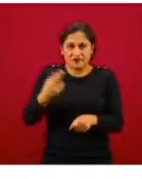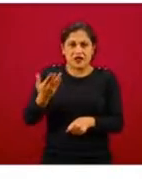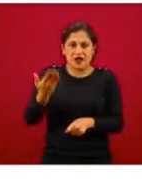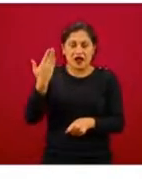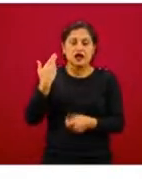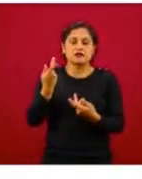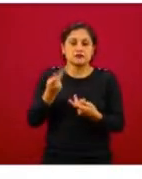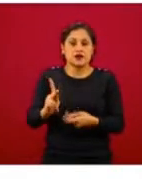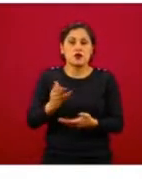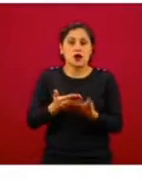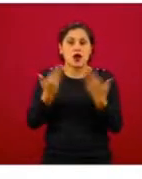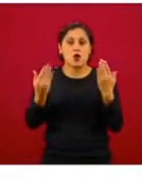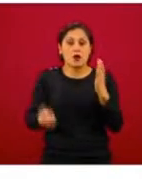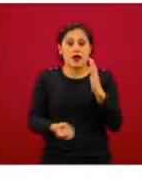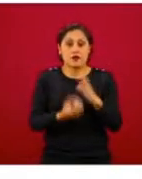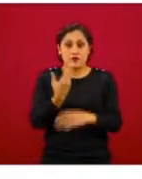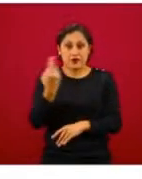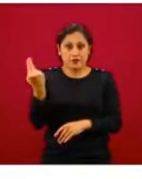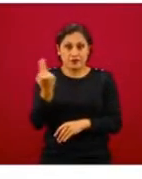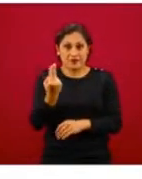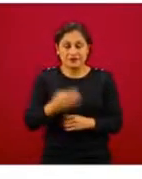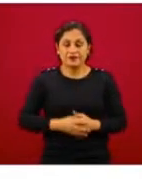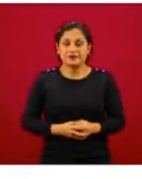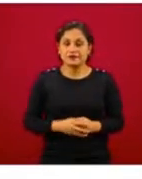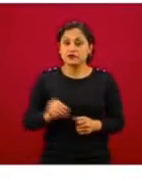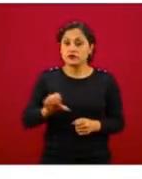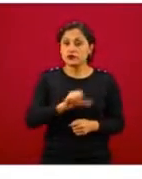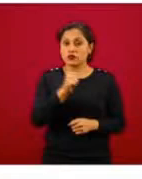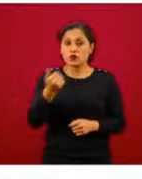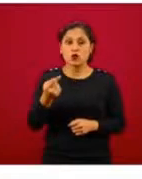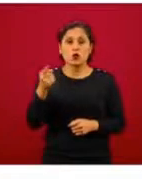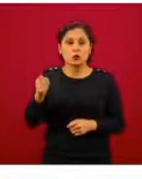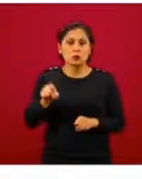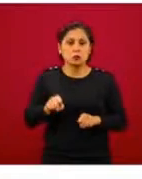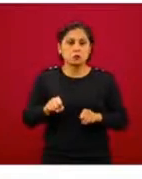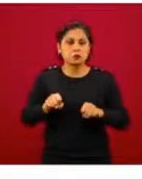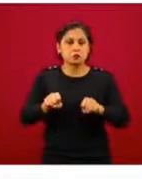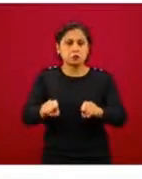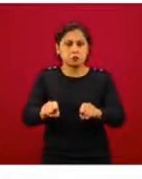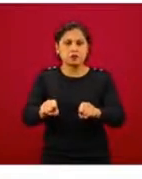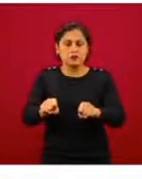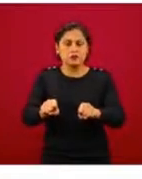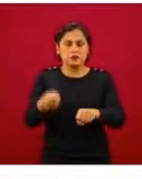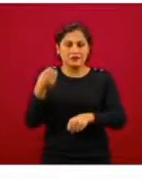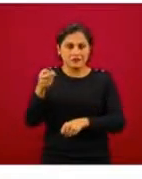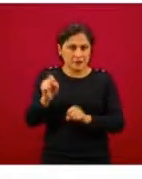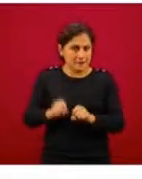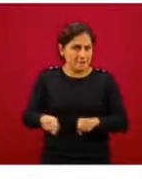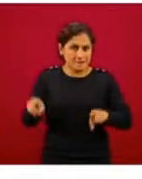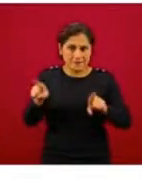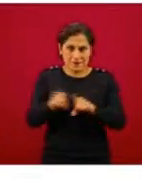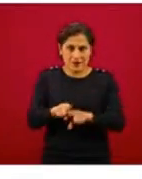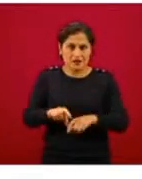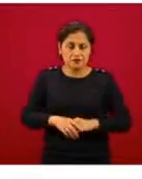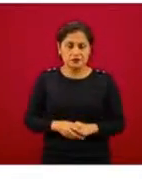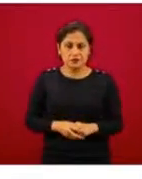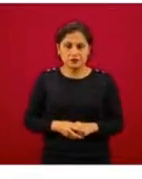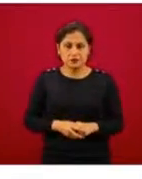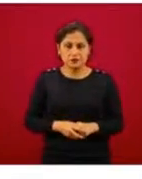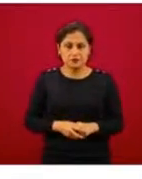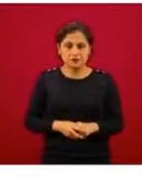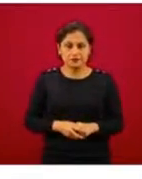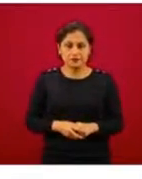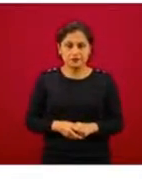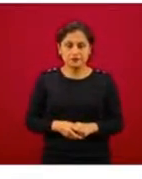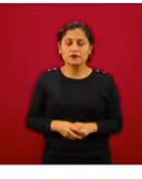such common and necessary interactions that they're not going to be hit with spittle. And here's another picture